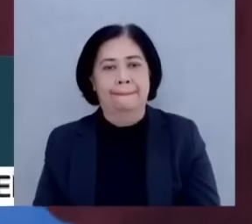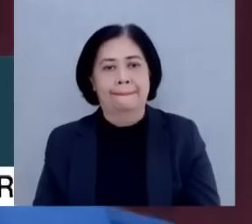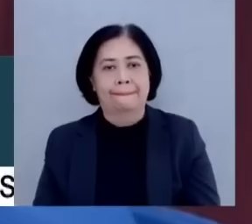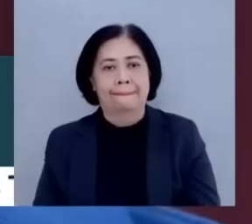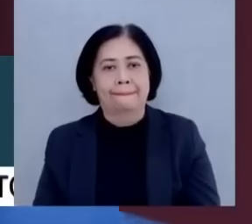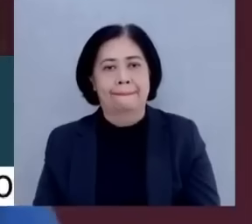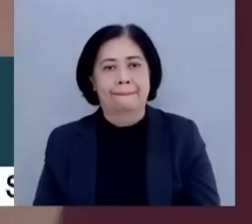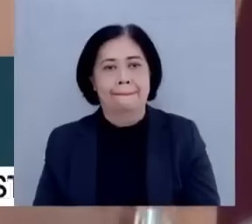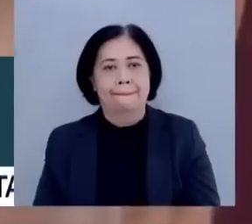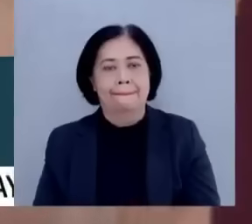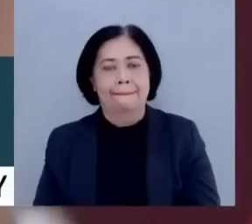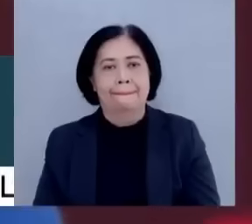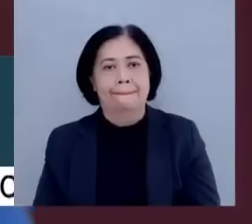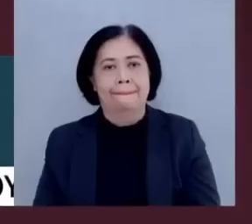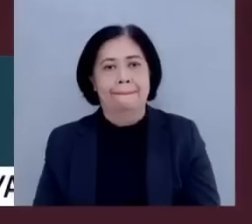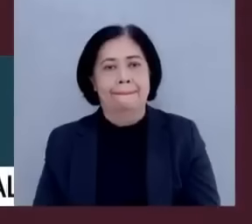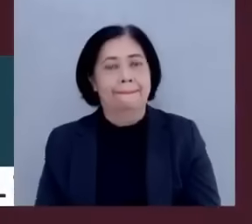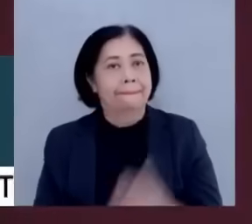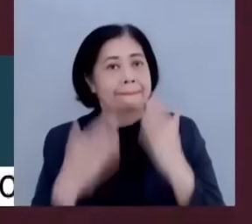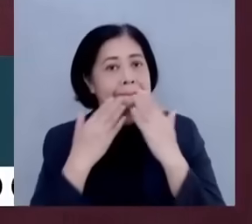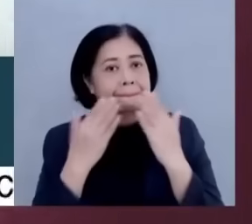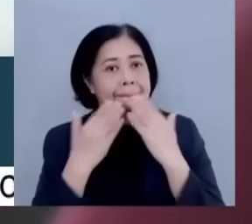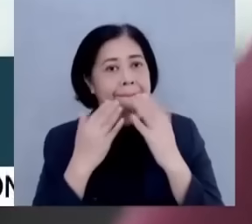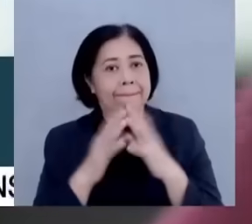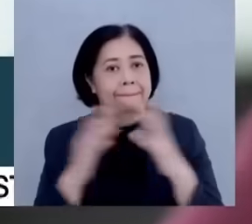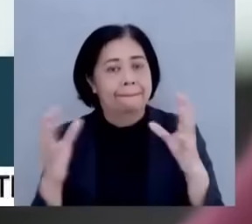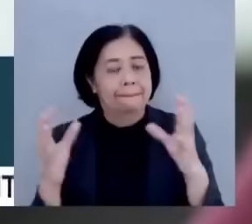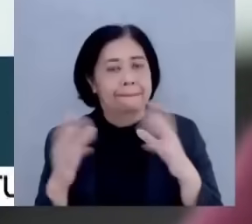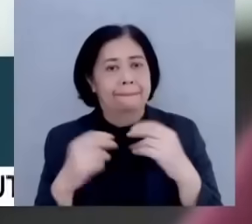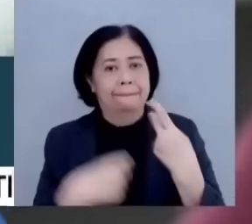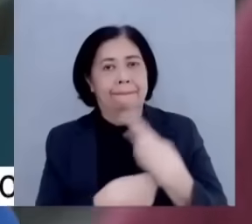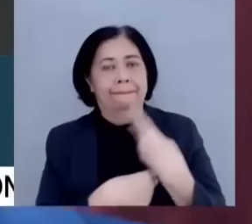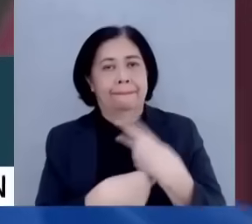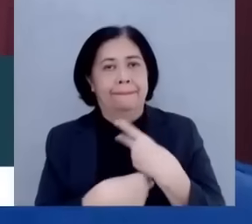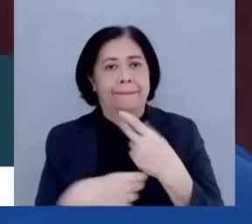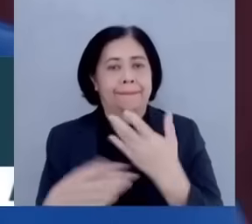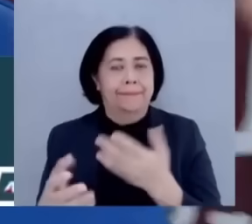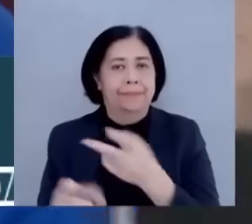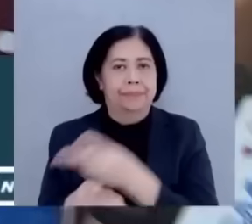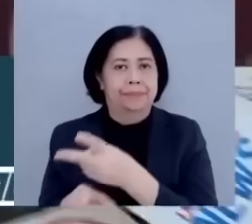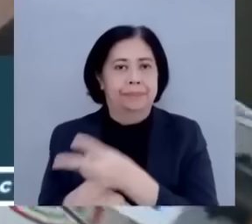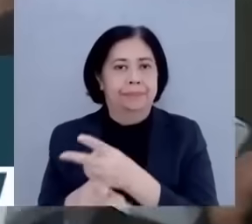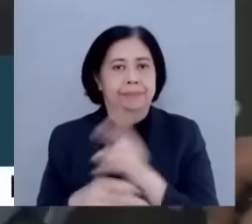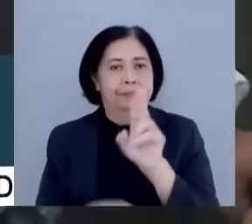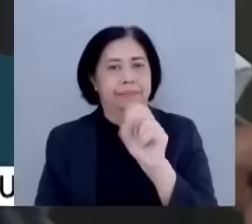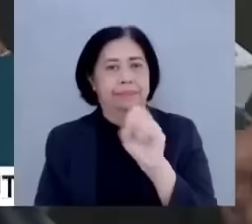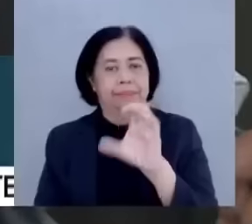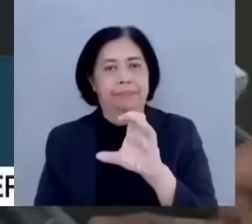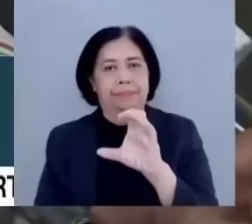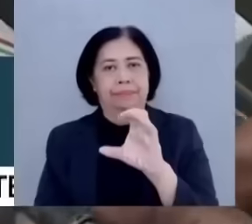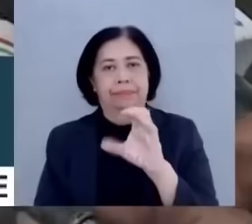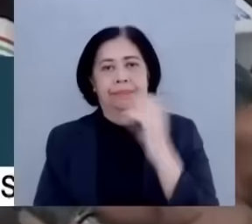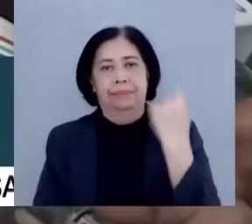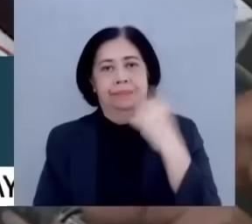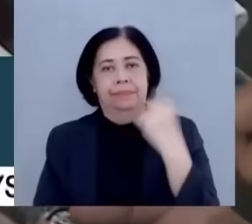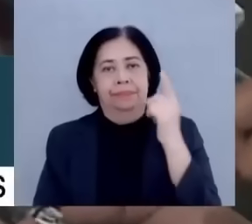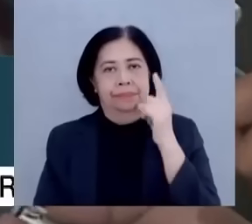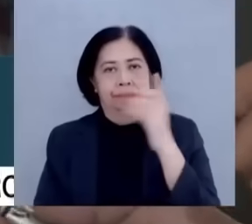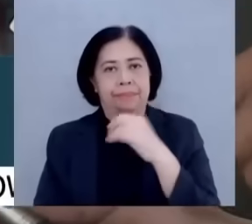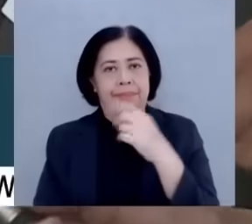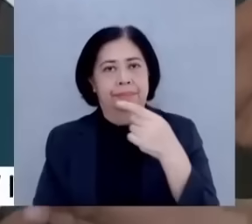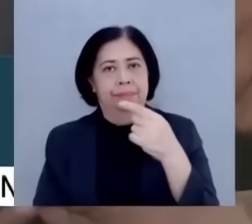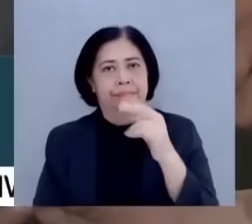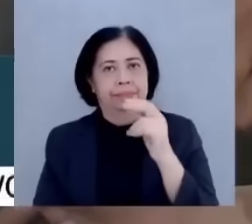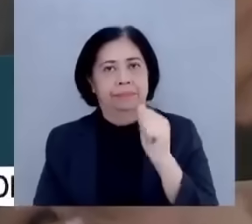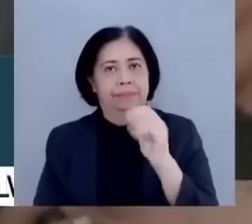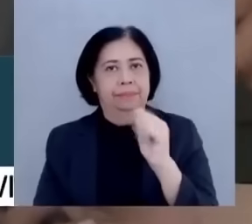But maraming salamat ha, sa pagbabantay ninyo kay Yusek Lopez and kay Gina Acosta. And